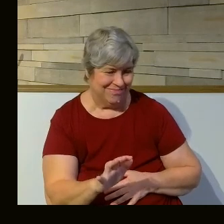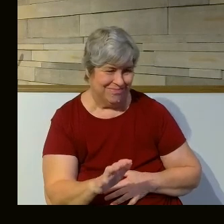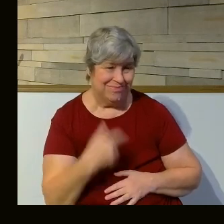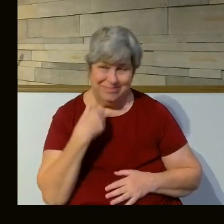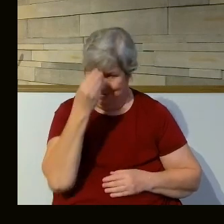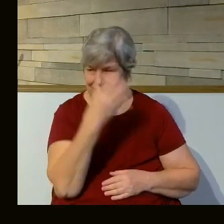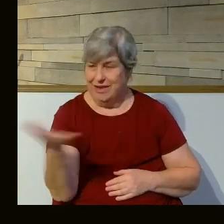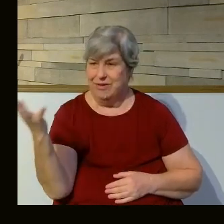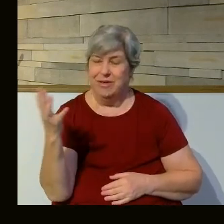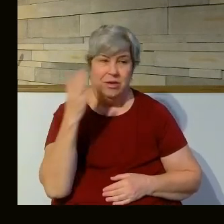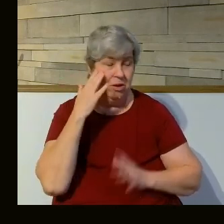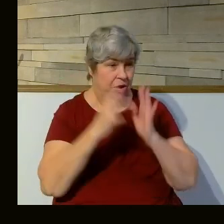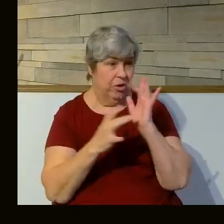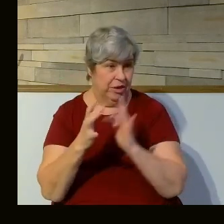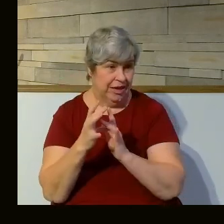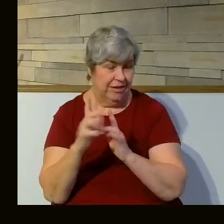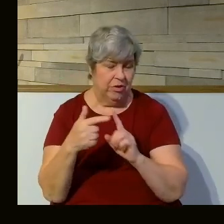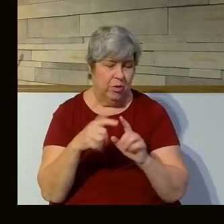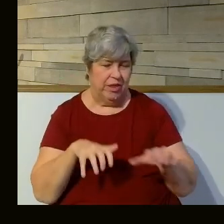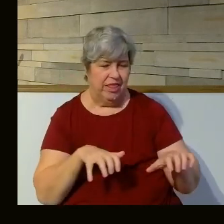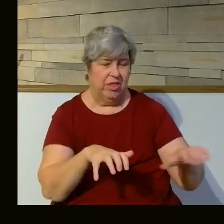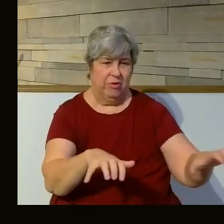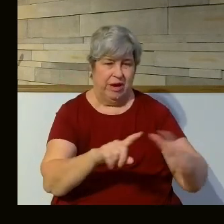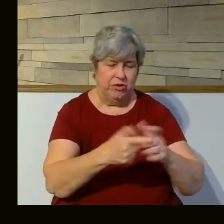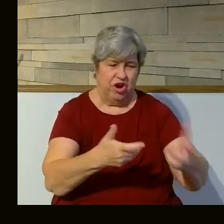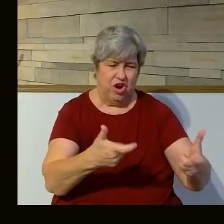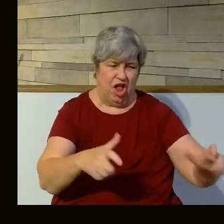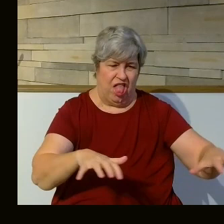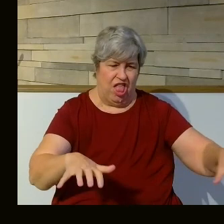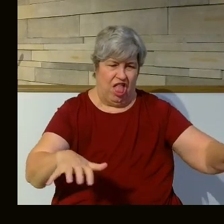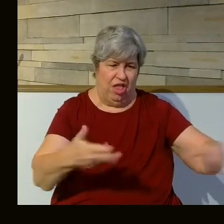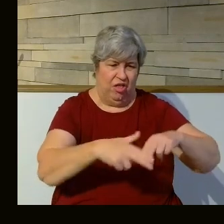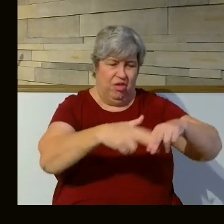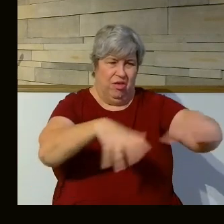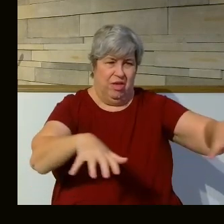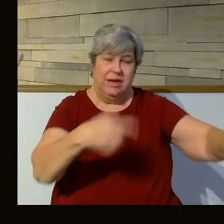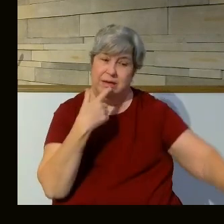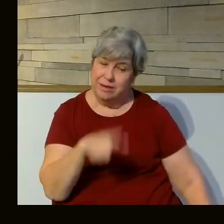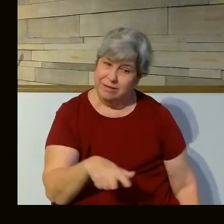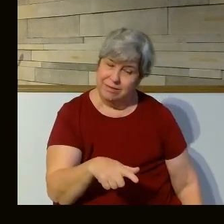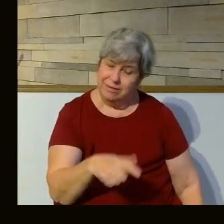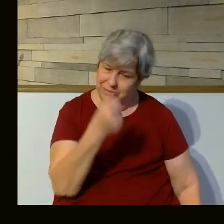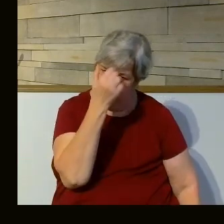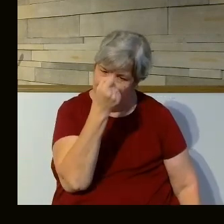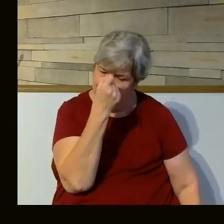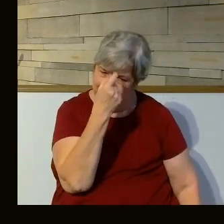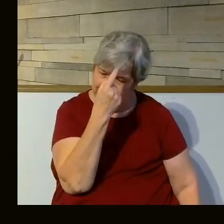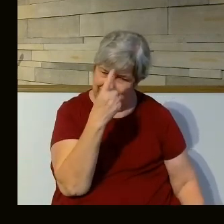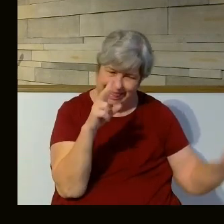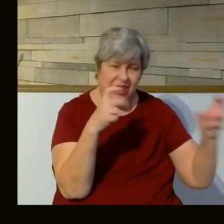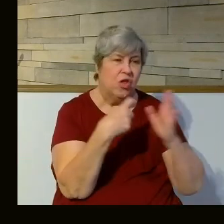And I can say that because you know what Jesus did whenever the crowd started getting really big? He started telling them, count the cost, because there's a